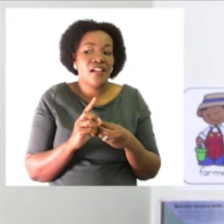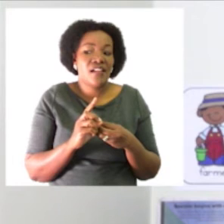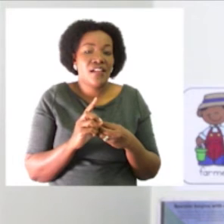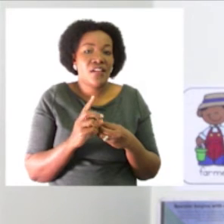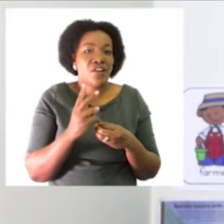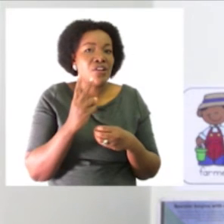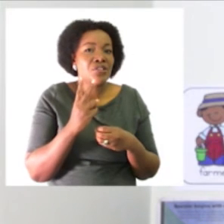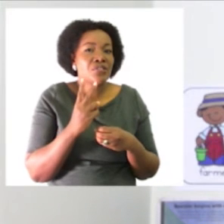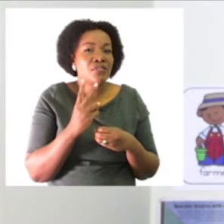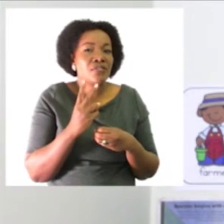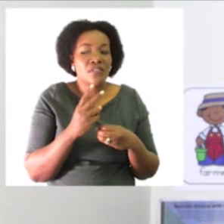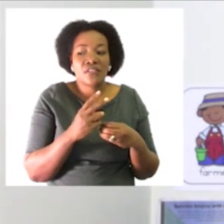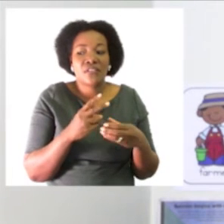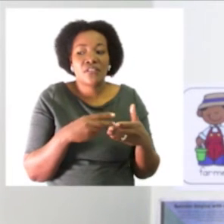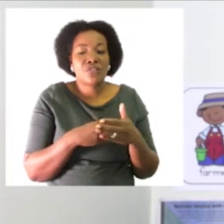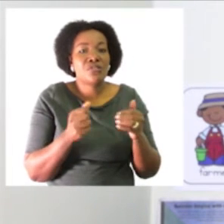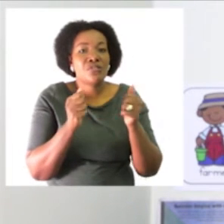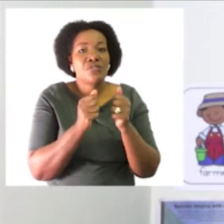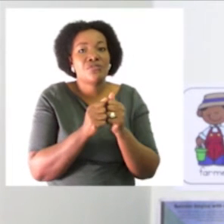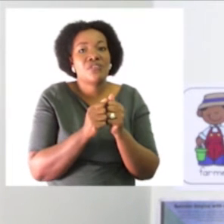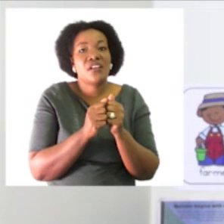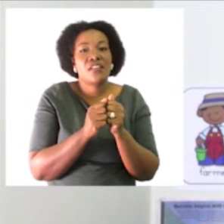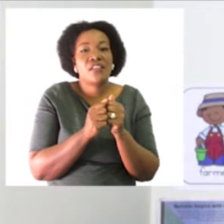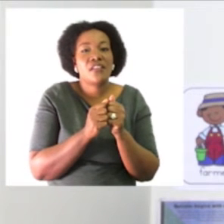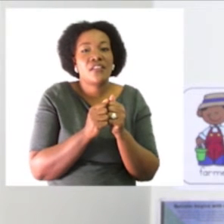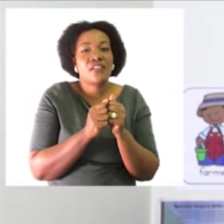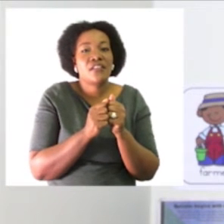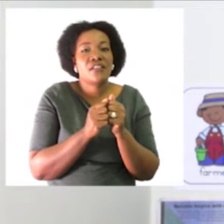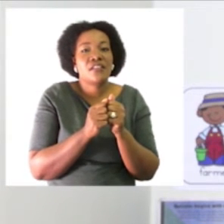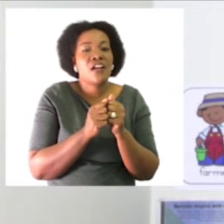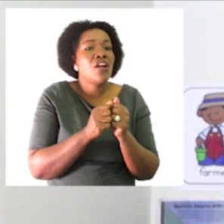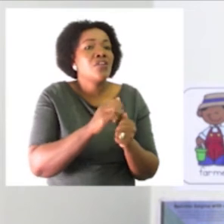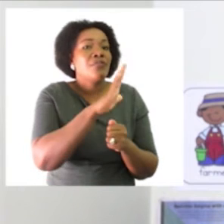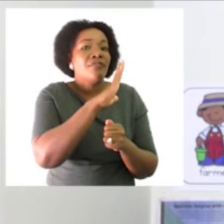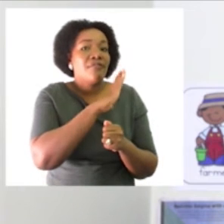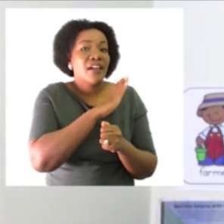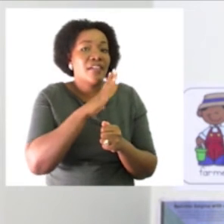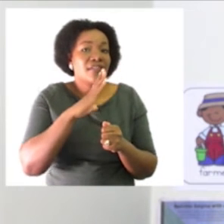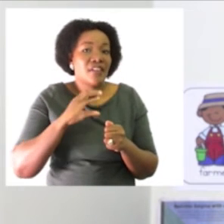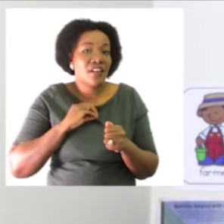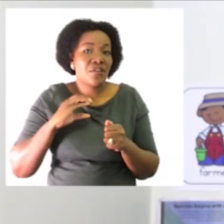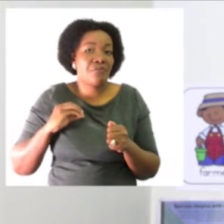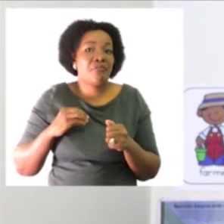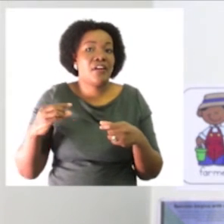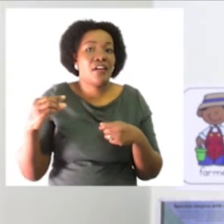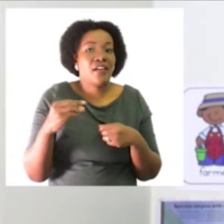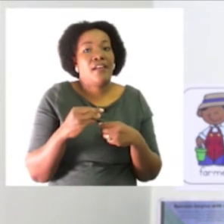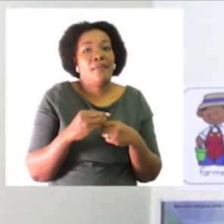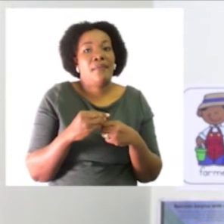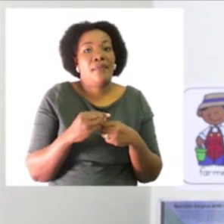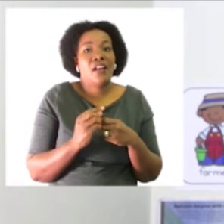a? Very good. I'm impressed, Landre. 500 grams, which is equals to